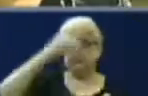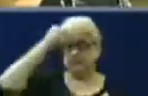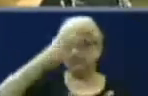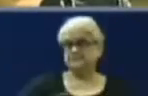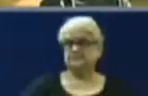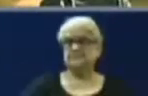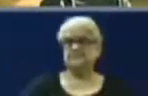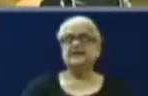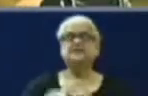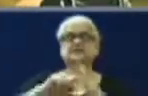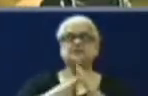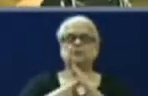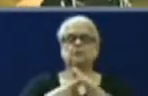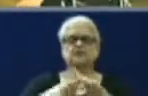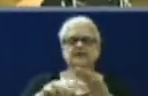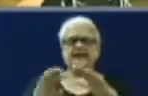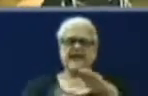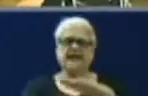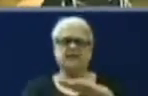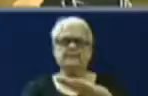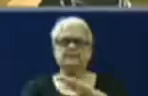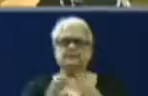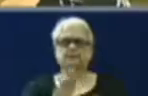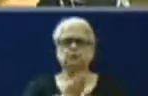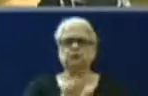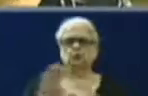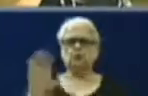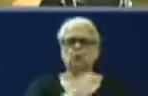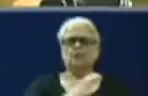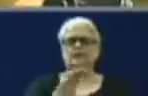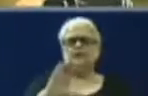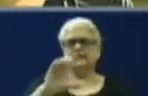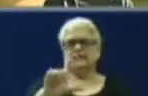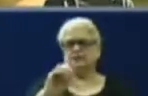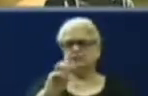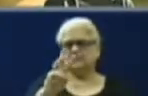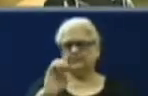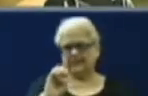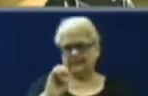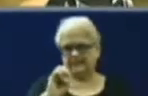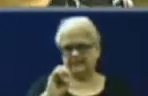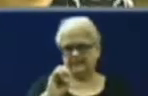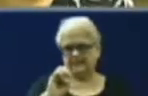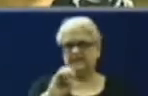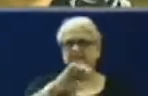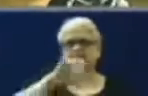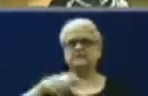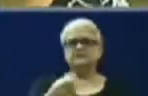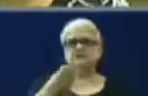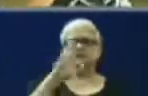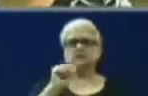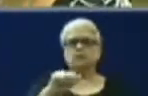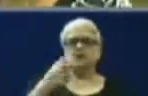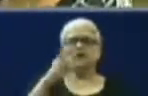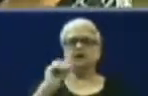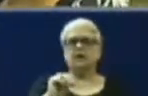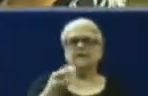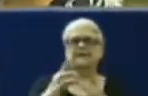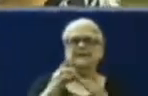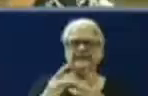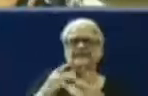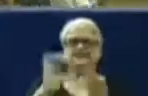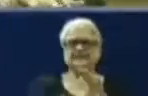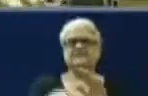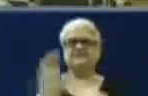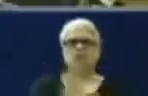begin with the Lowe Elementary School Choir, directed by Joshua Gum. Students, please come forward to begin your